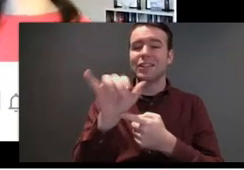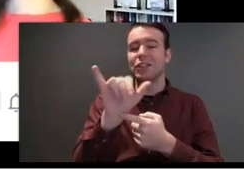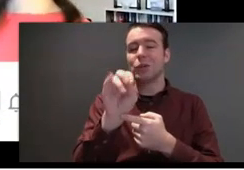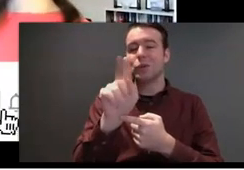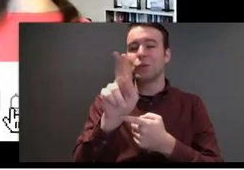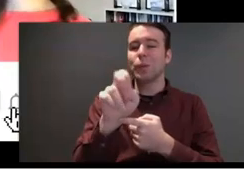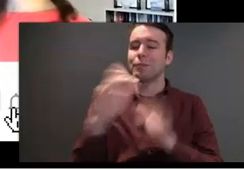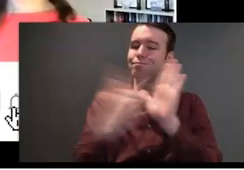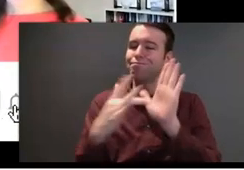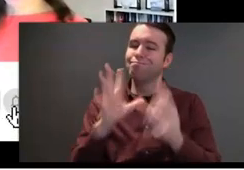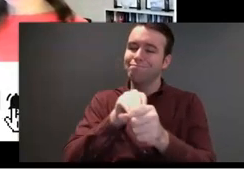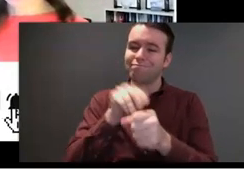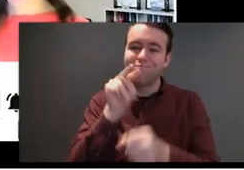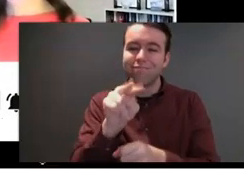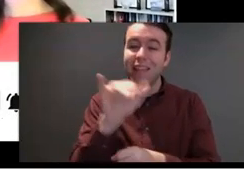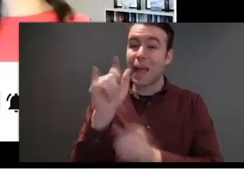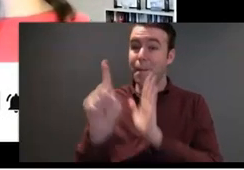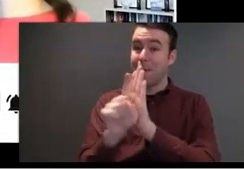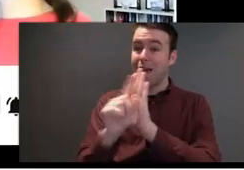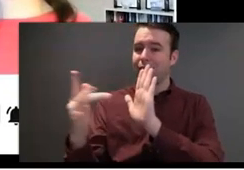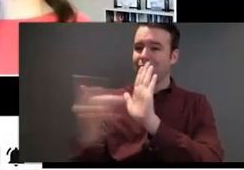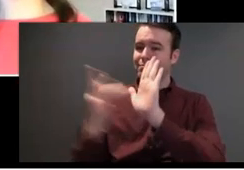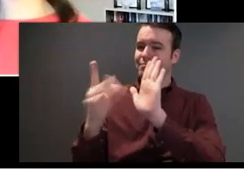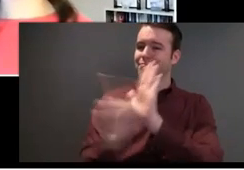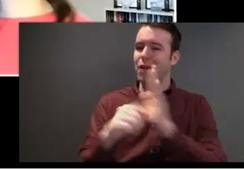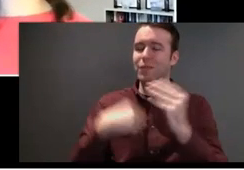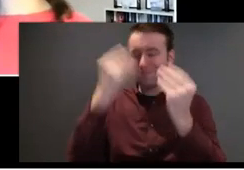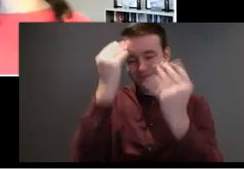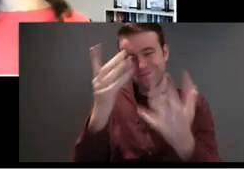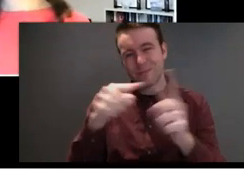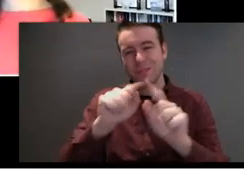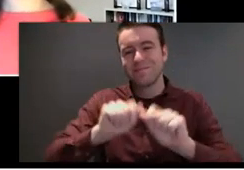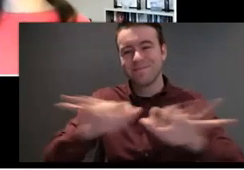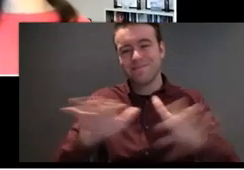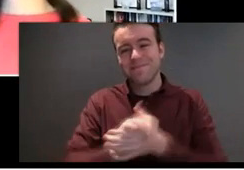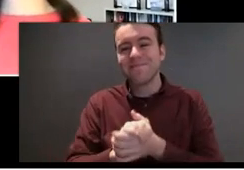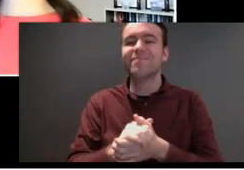channel and click on that little bell icon to receive notifications.